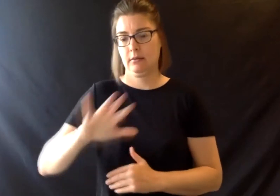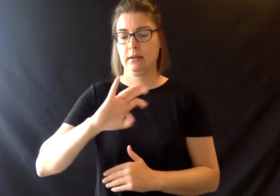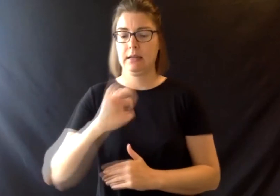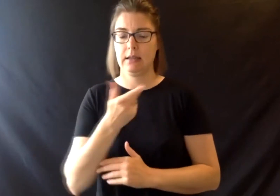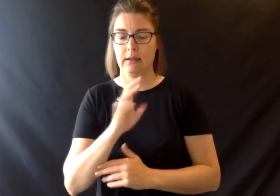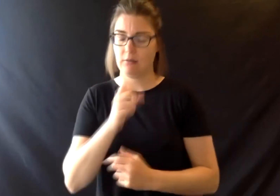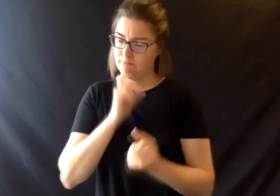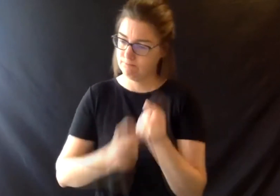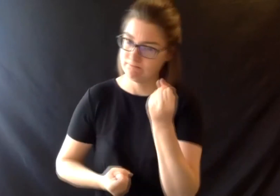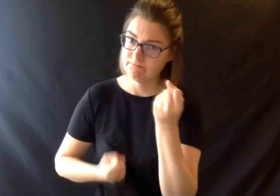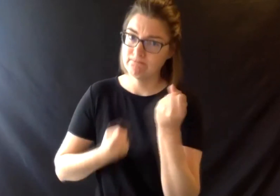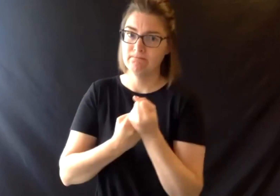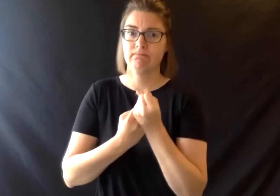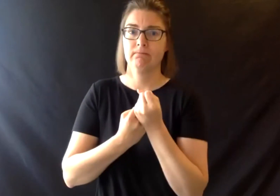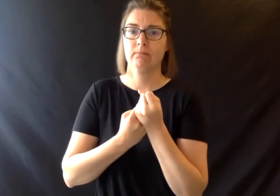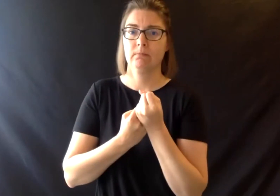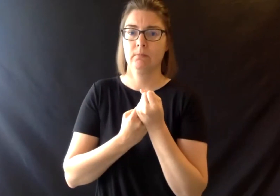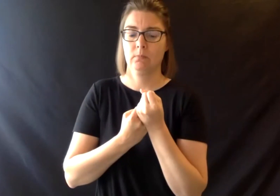solidarity